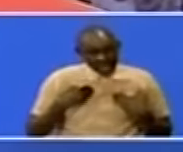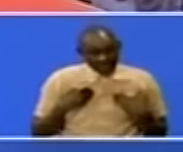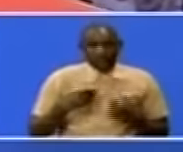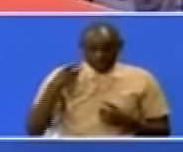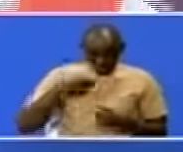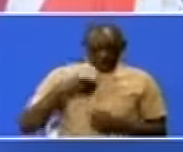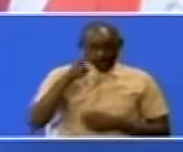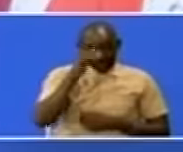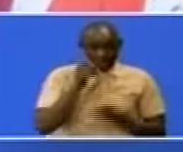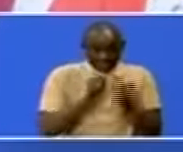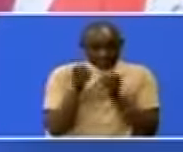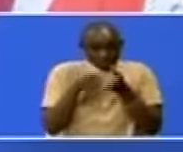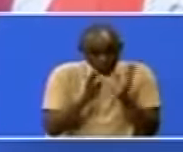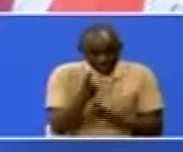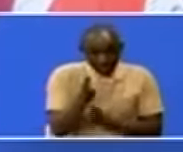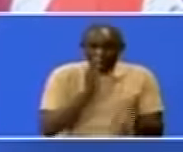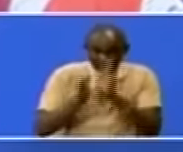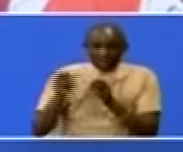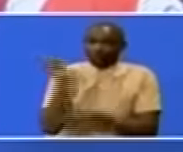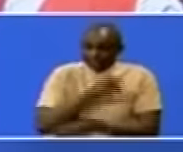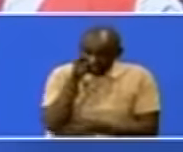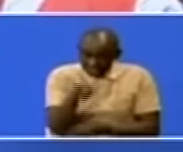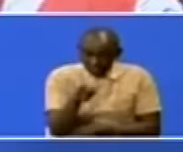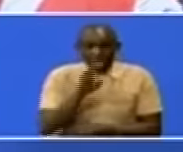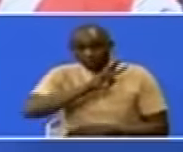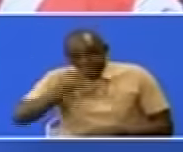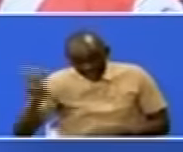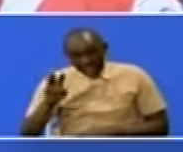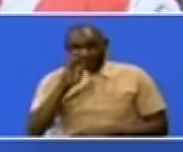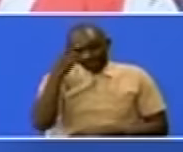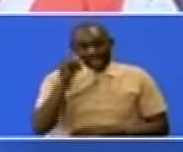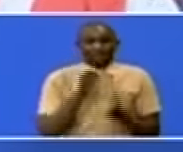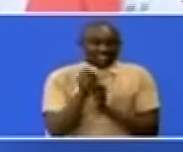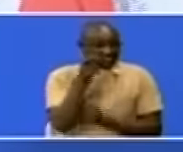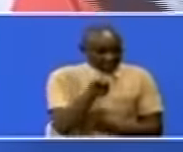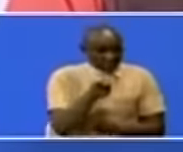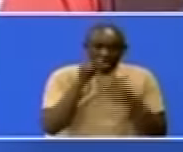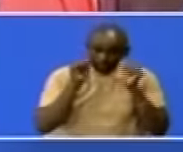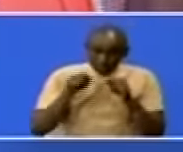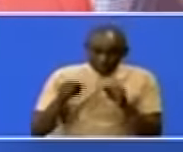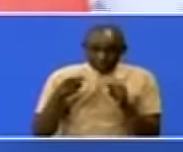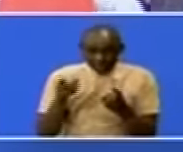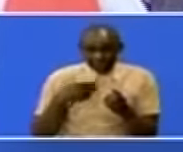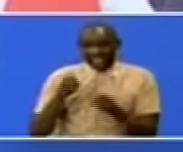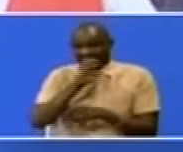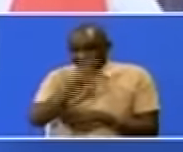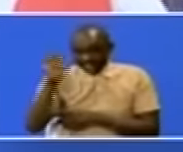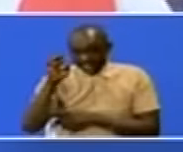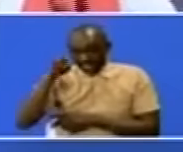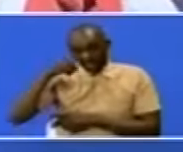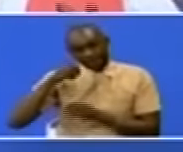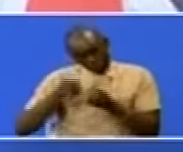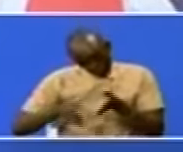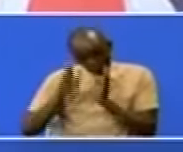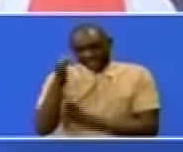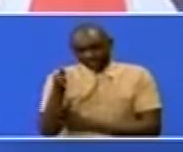we'll be able to do. We are planning to complete what we call western pipers on the other end, and then there is eastern pipers. I